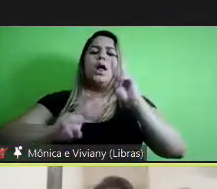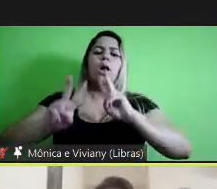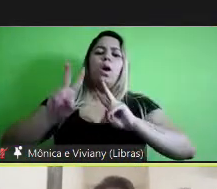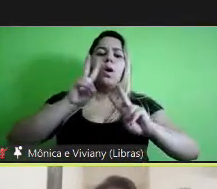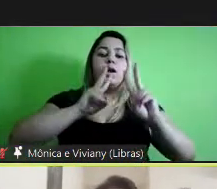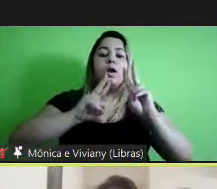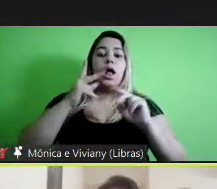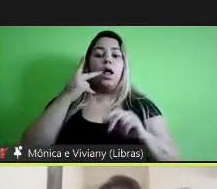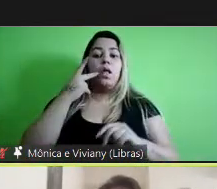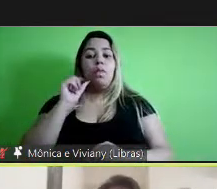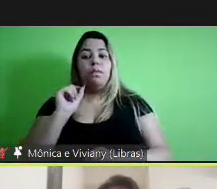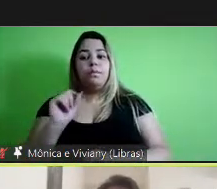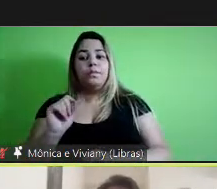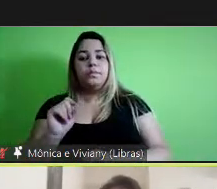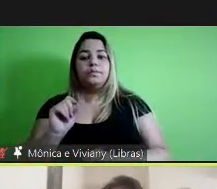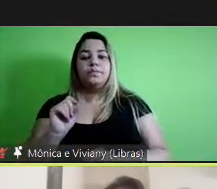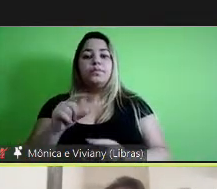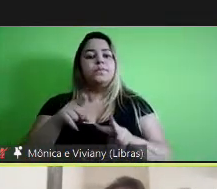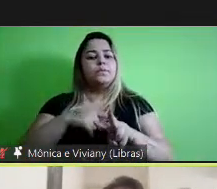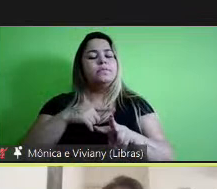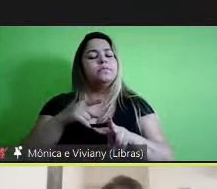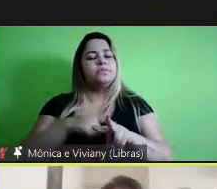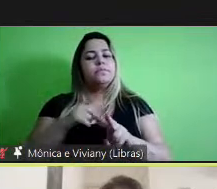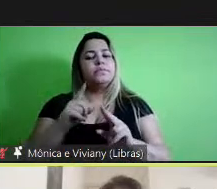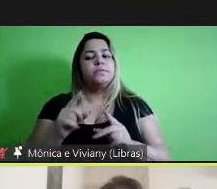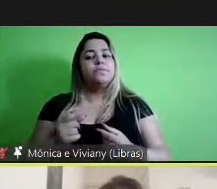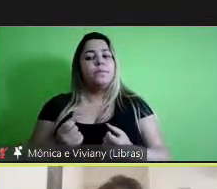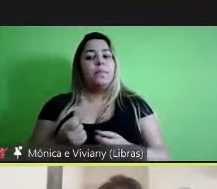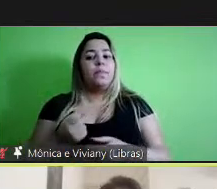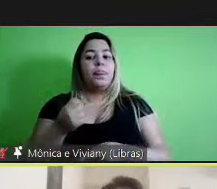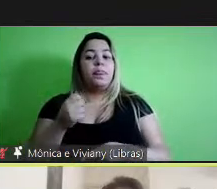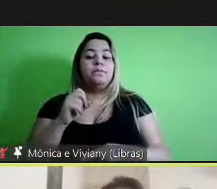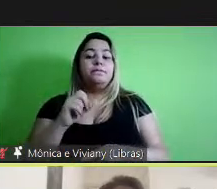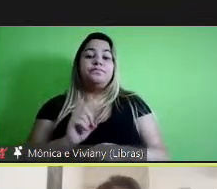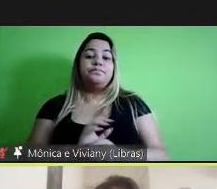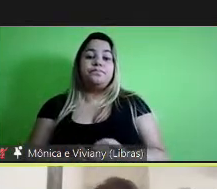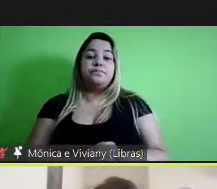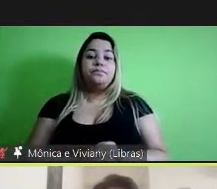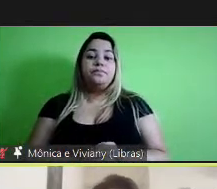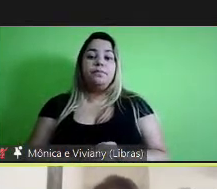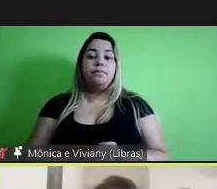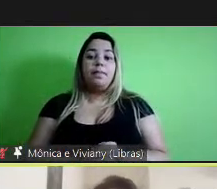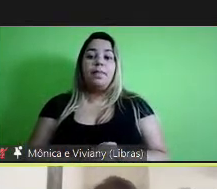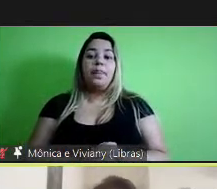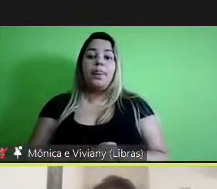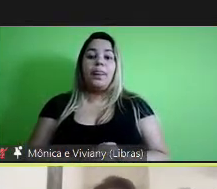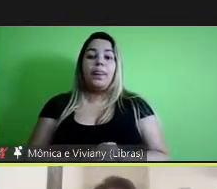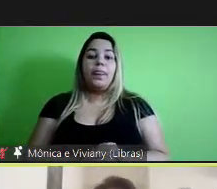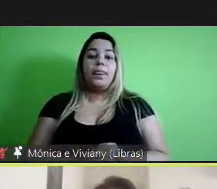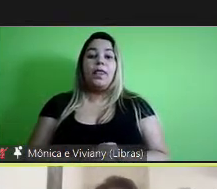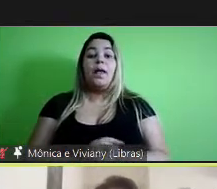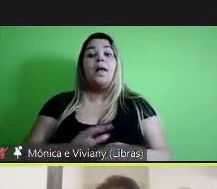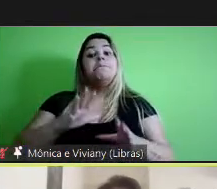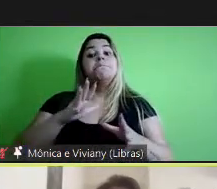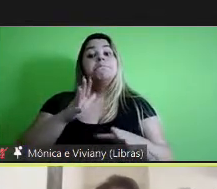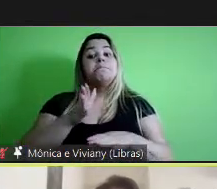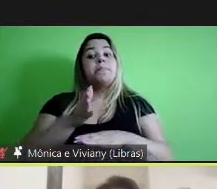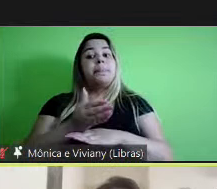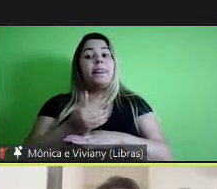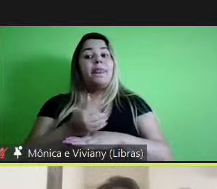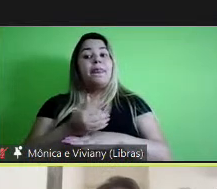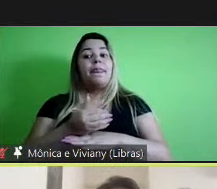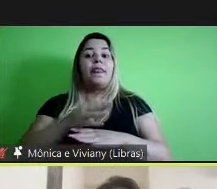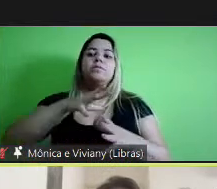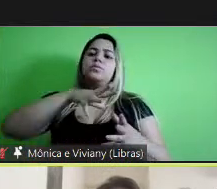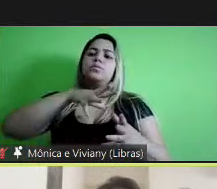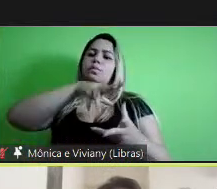look at health and healthcare. So I'm going to try and instigate more thoughts. So half the